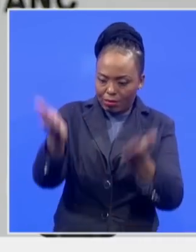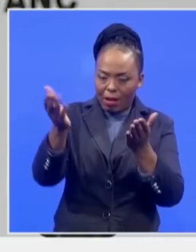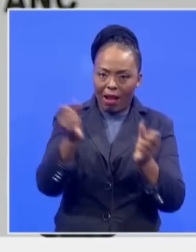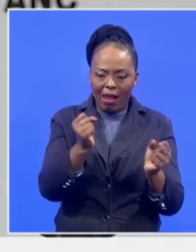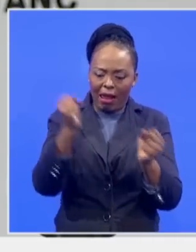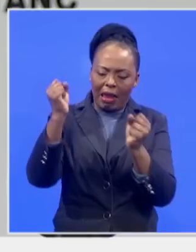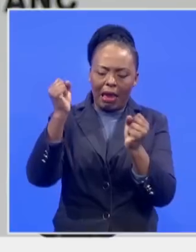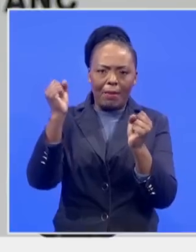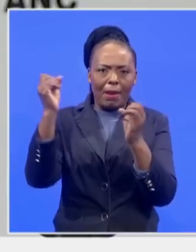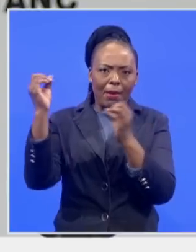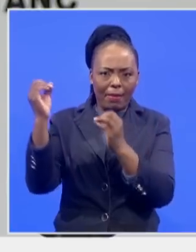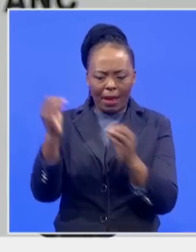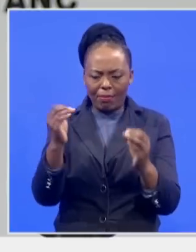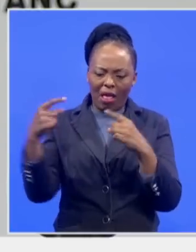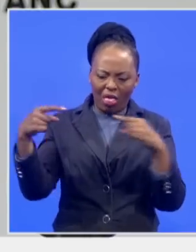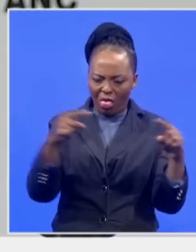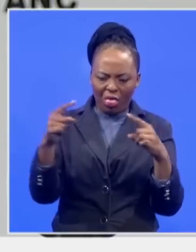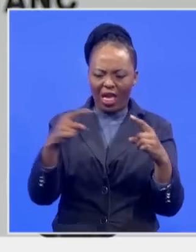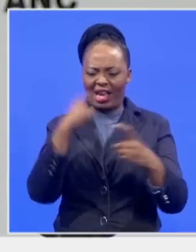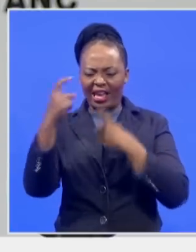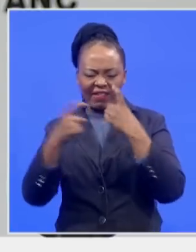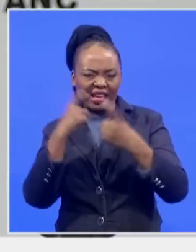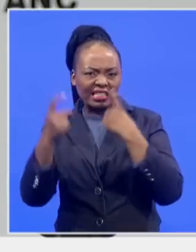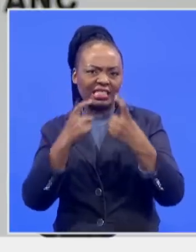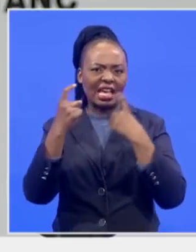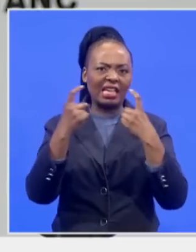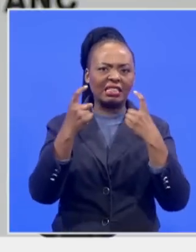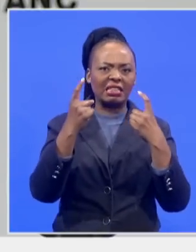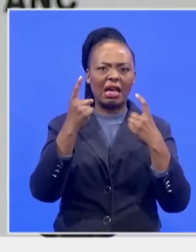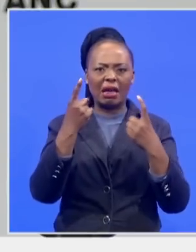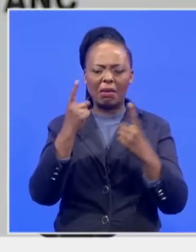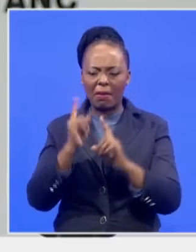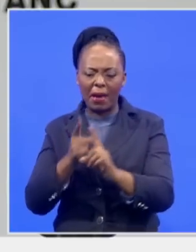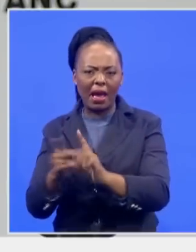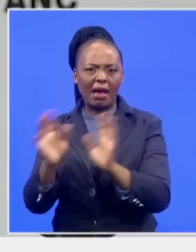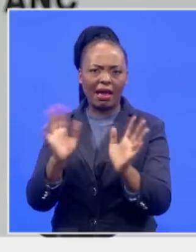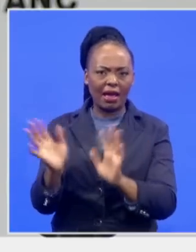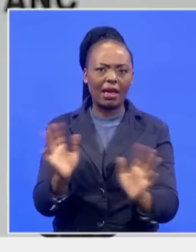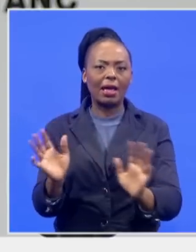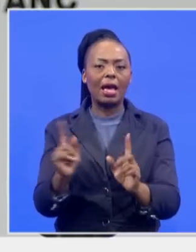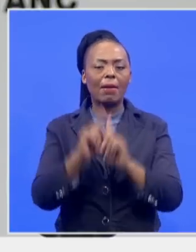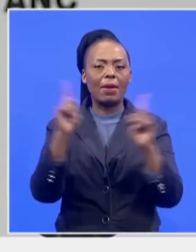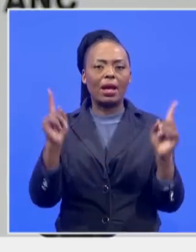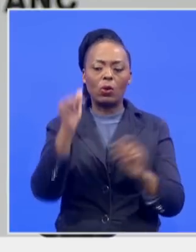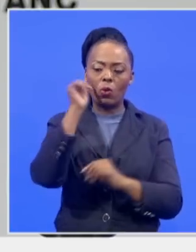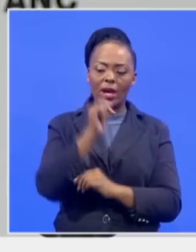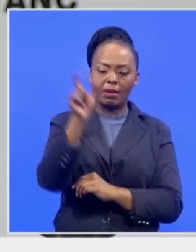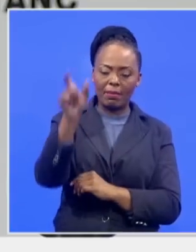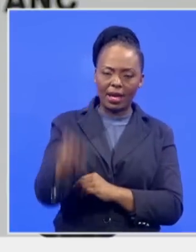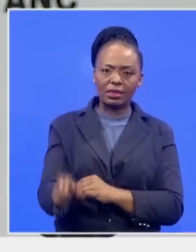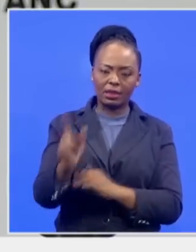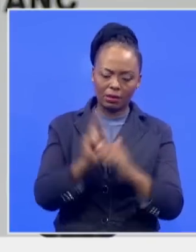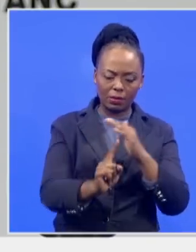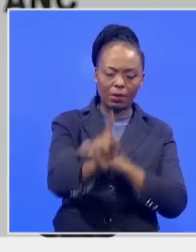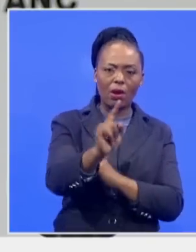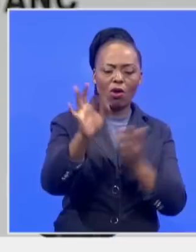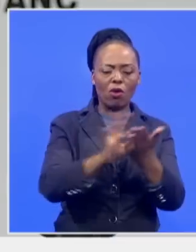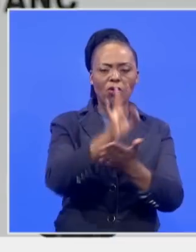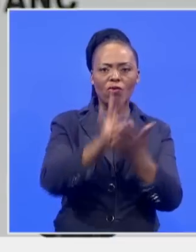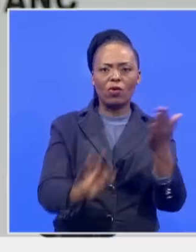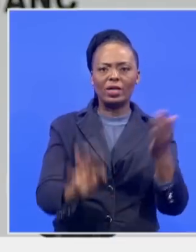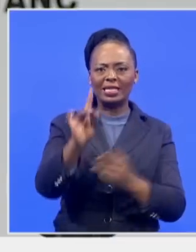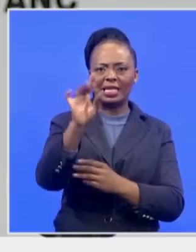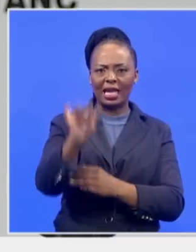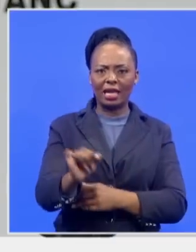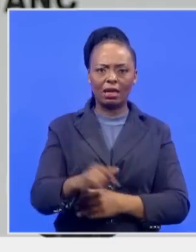They had issues, grievances, and all of that. But now, when somebody goes to council and vote for the DA, that's too